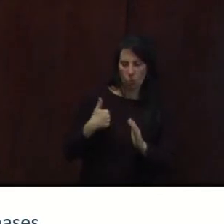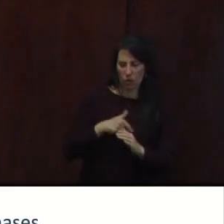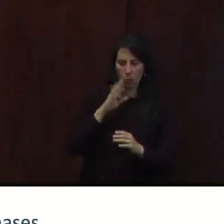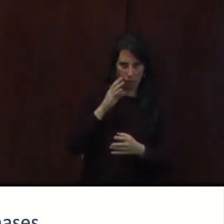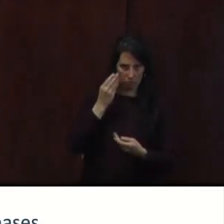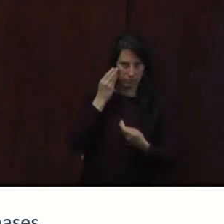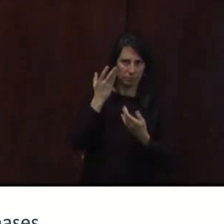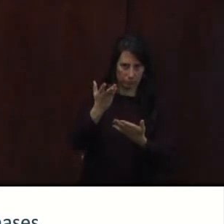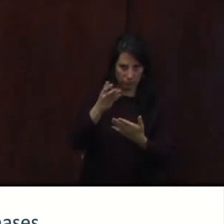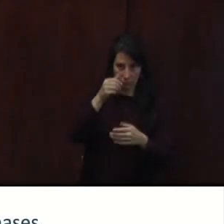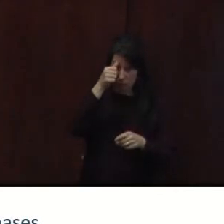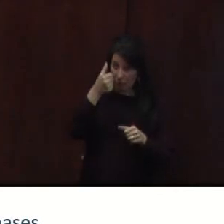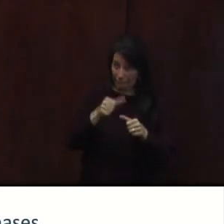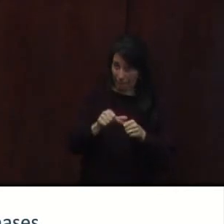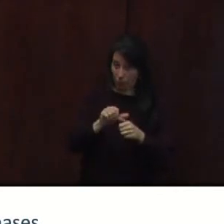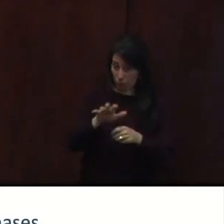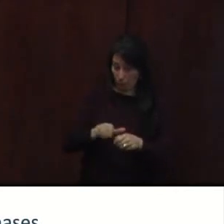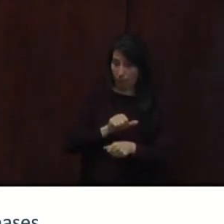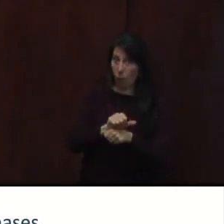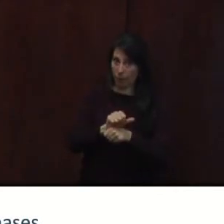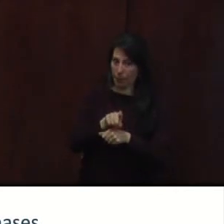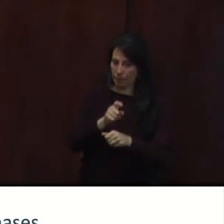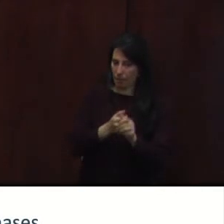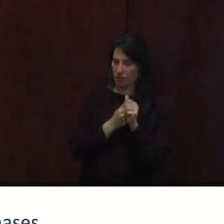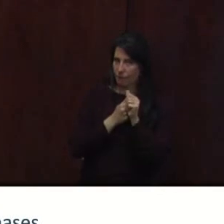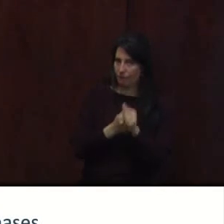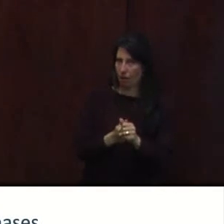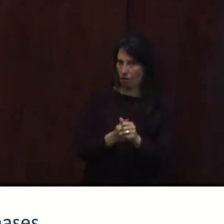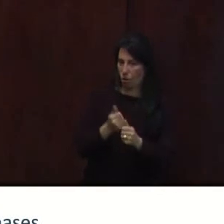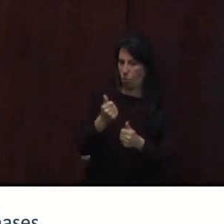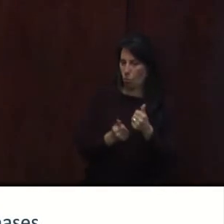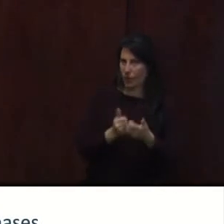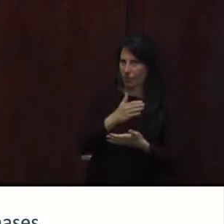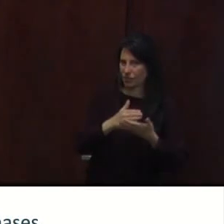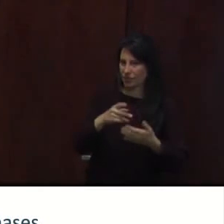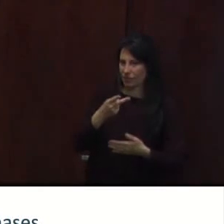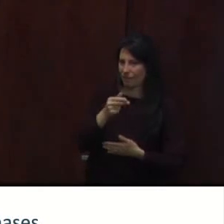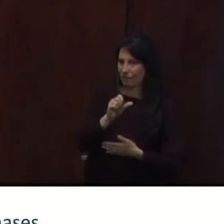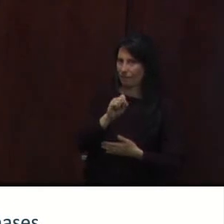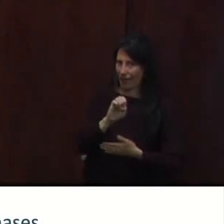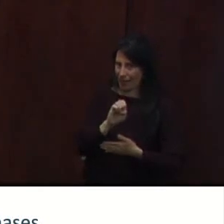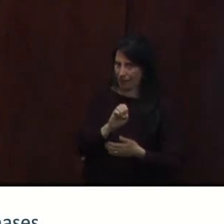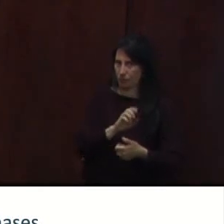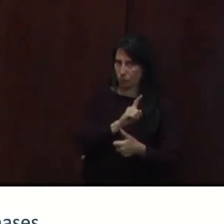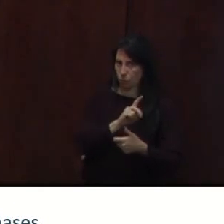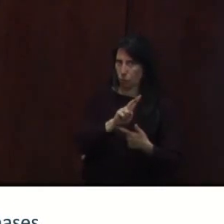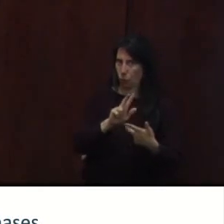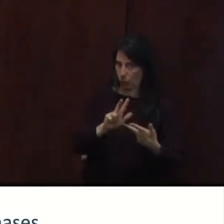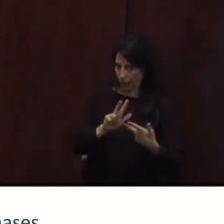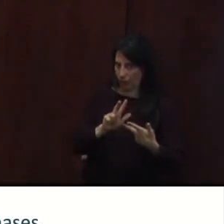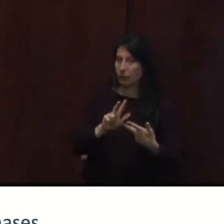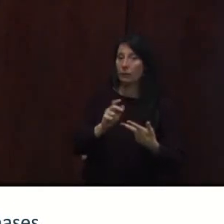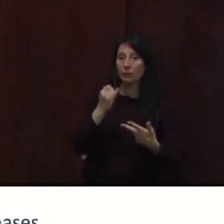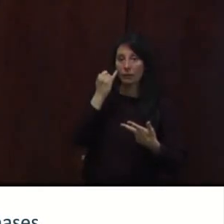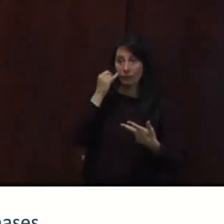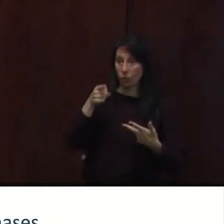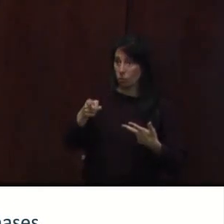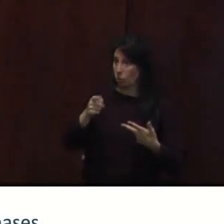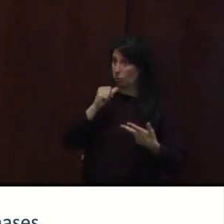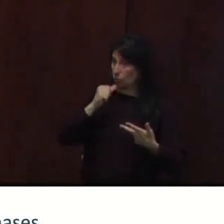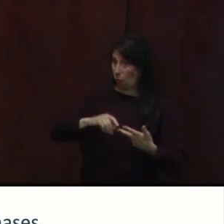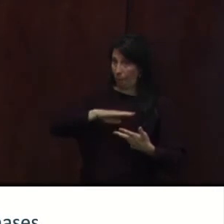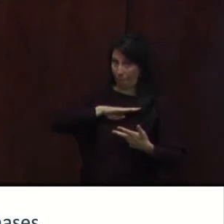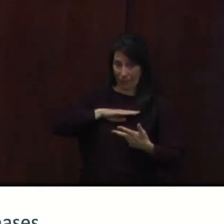remember, are based on what phases we are in, right? So if you don't meet the criteria for phase 1 and 2, the wait list is meant to